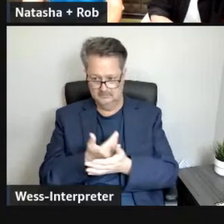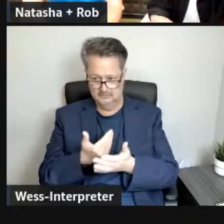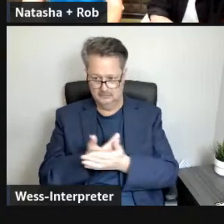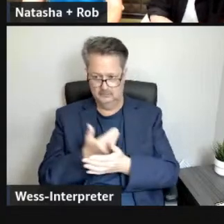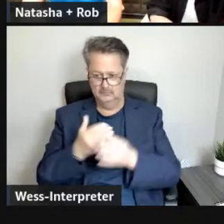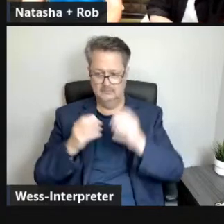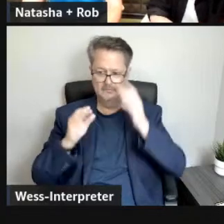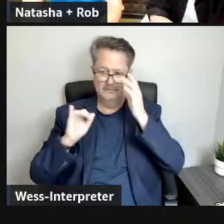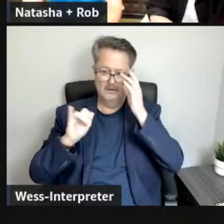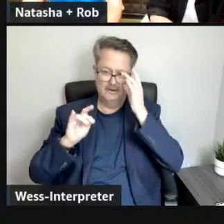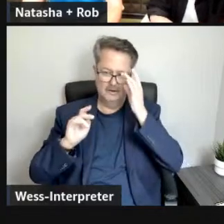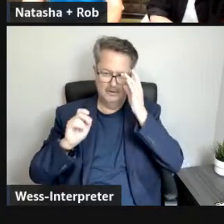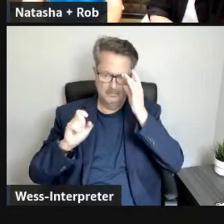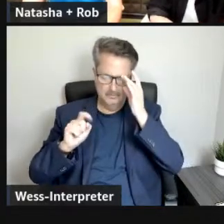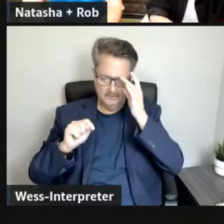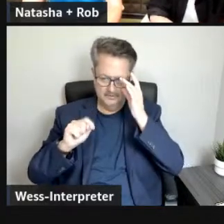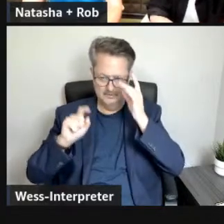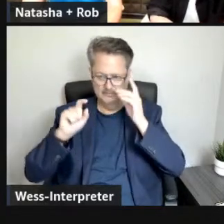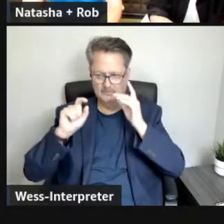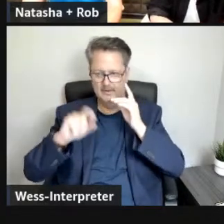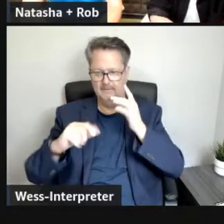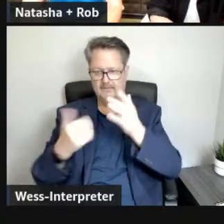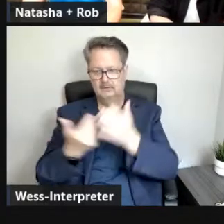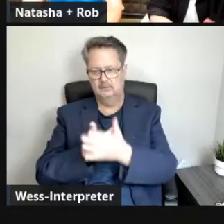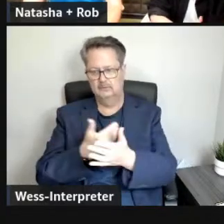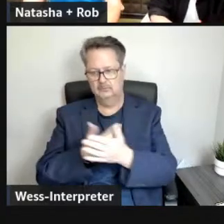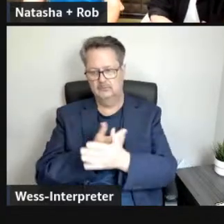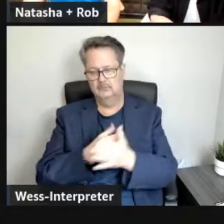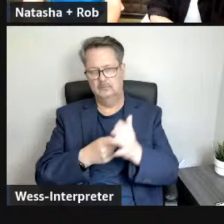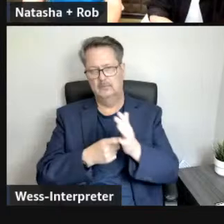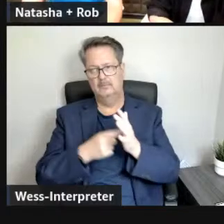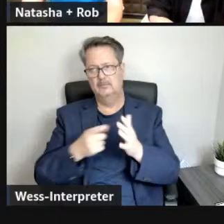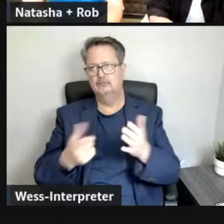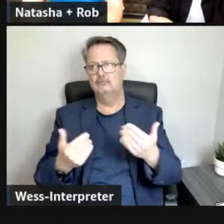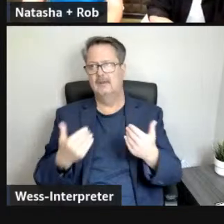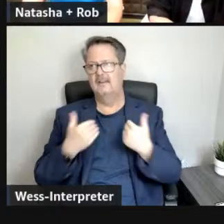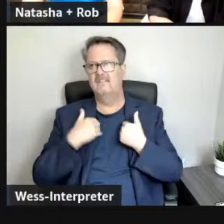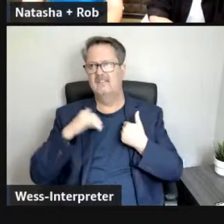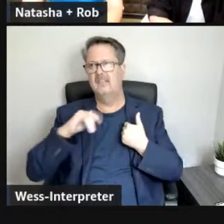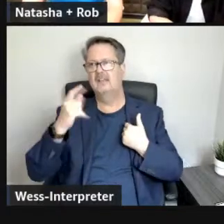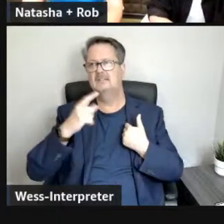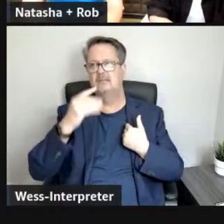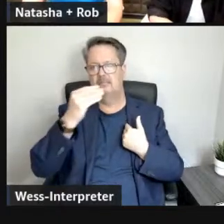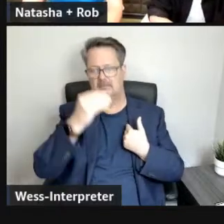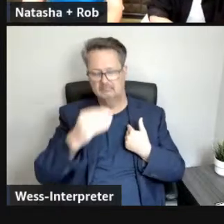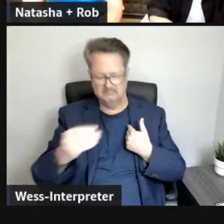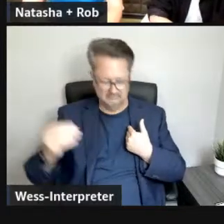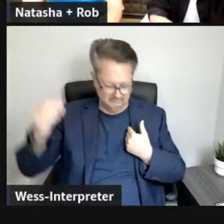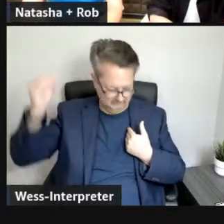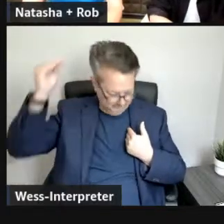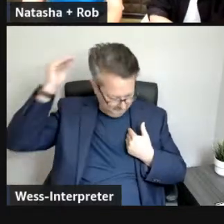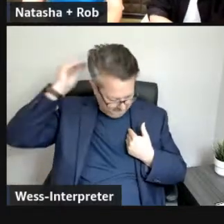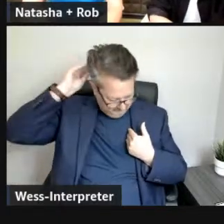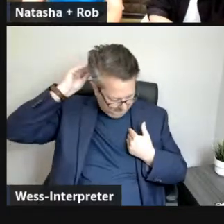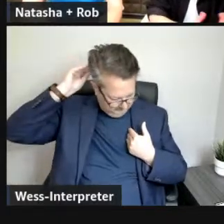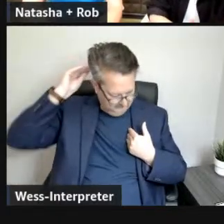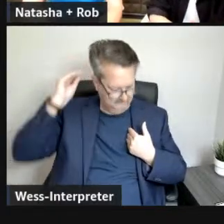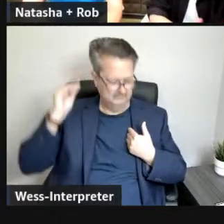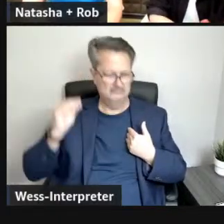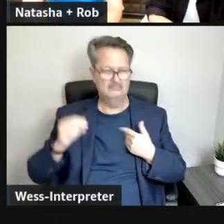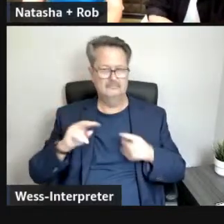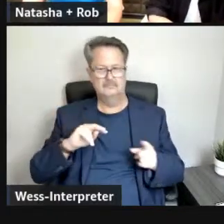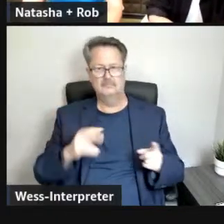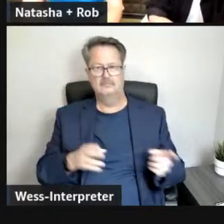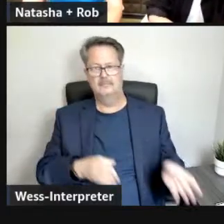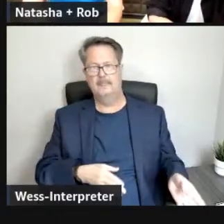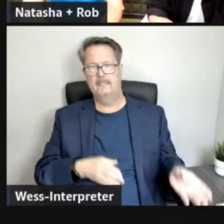new managed node group configuration for any new requirements you have. So that's just something to keep in mind from an operational overhead perspective. Now with Carpenter,